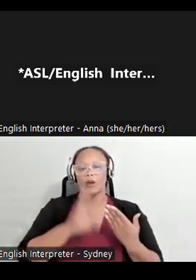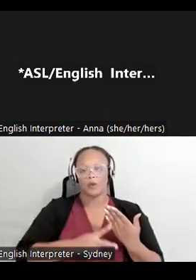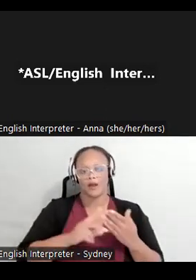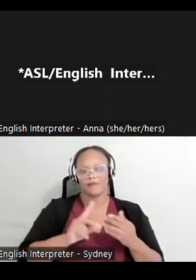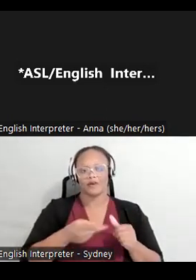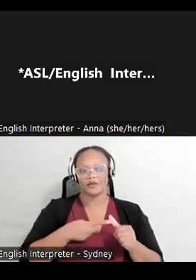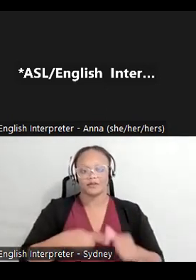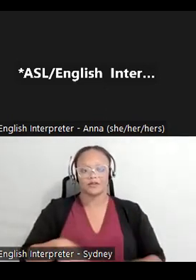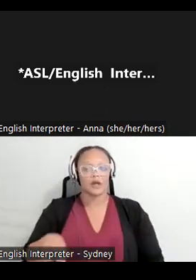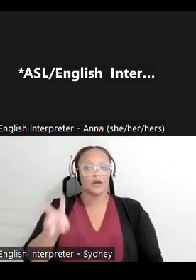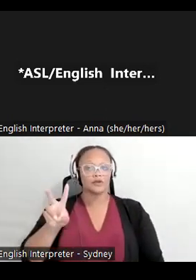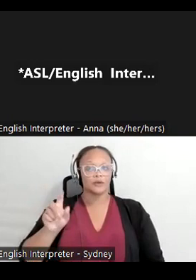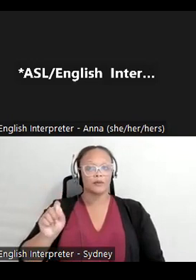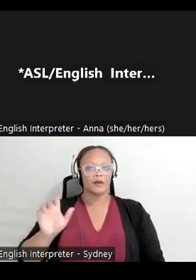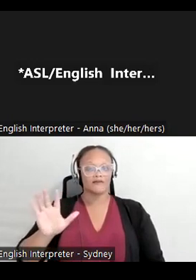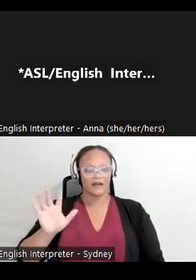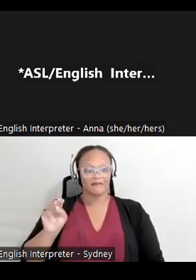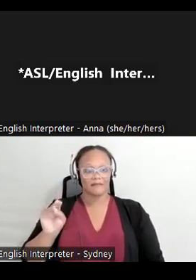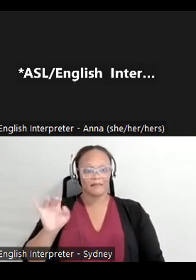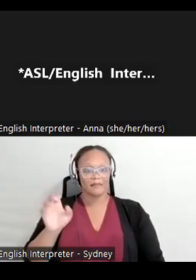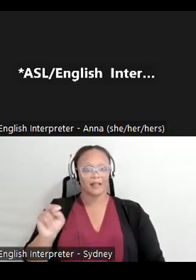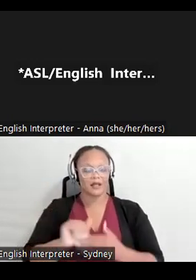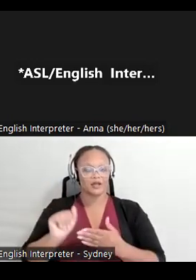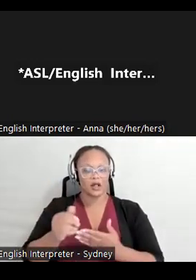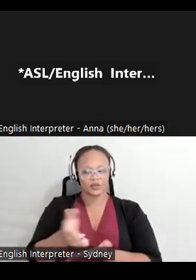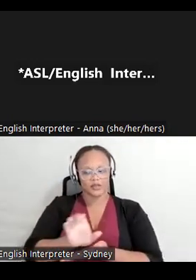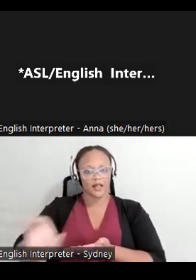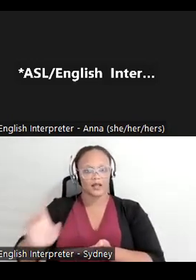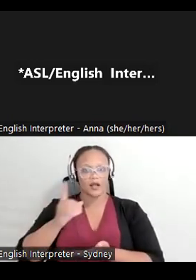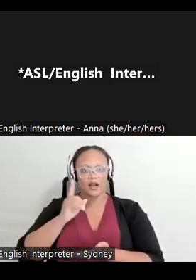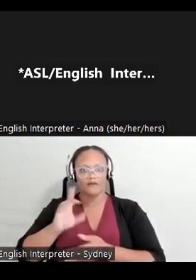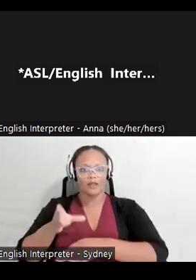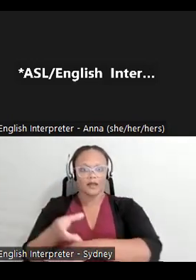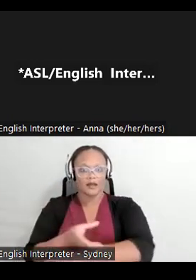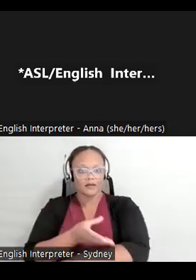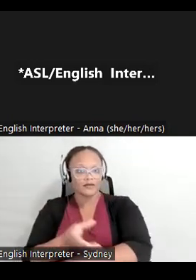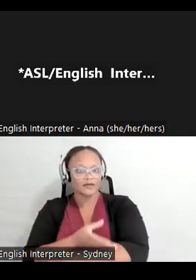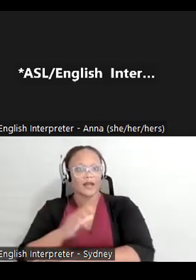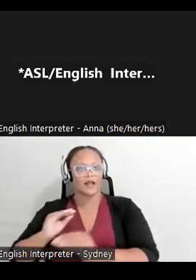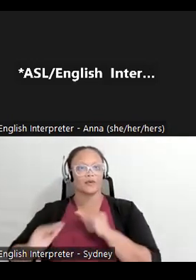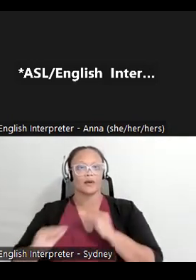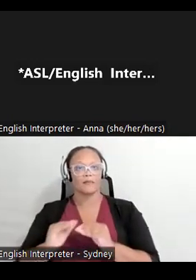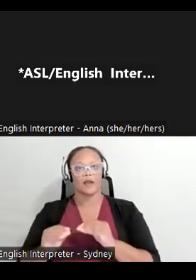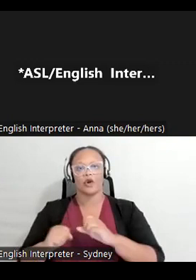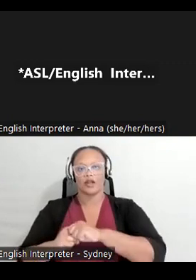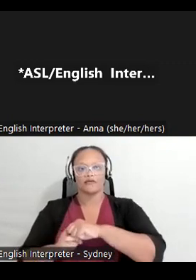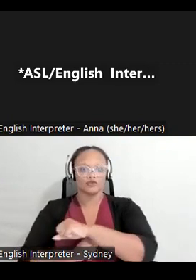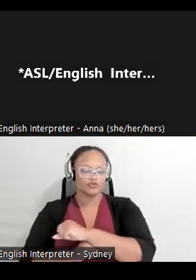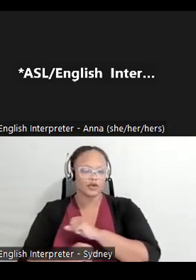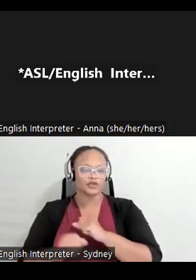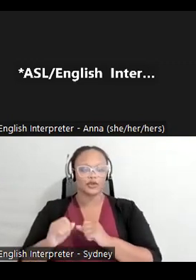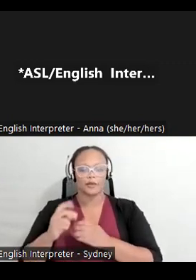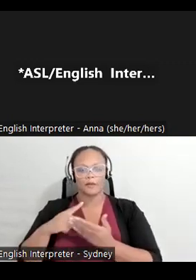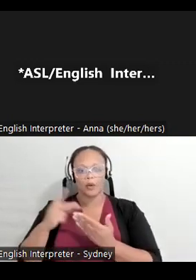$200.5 million was allocated for the minor renovation and repair infrastructure grant program in response to the request